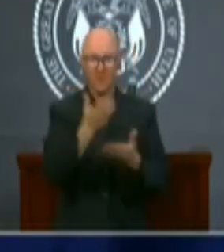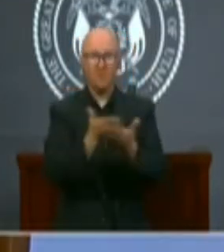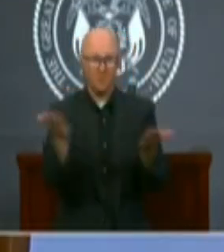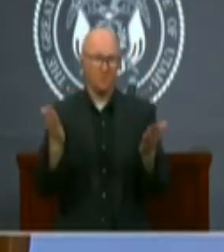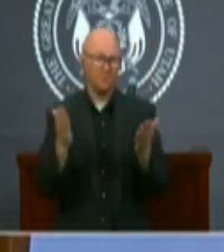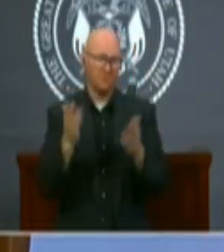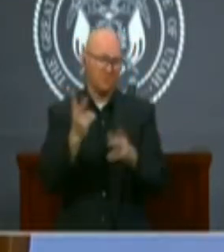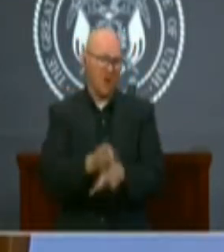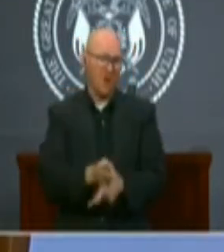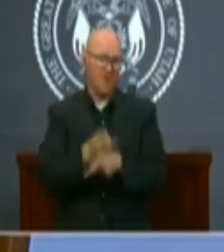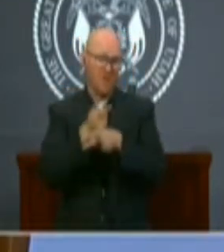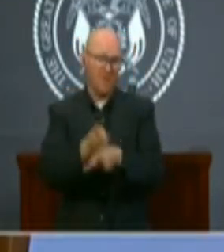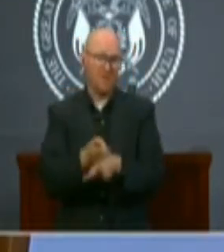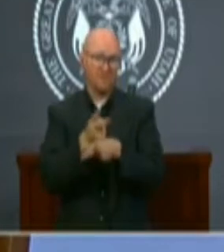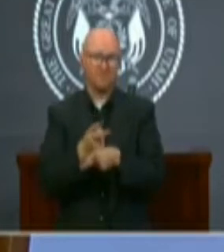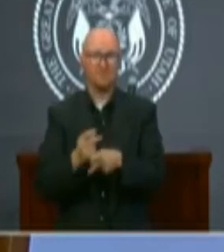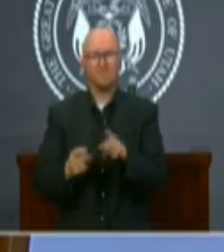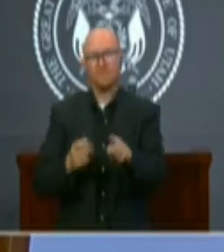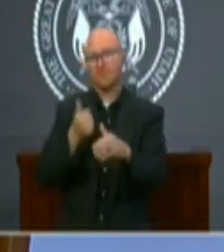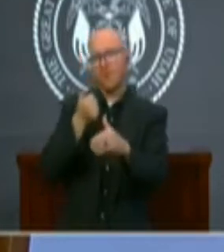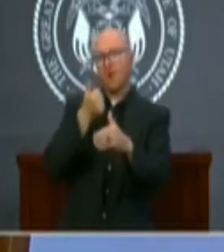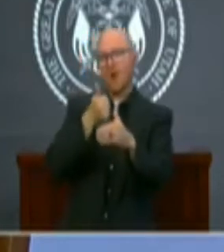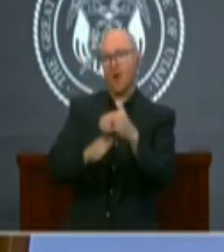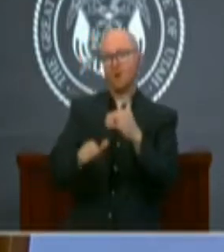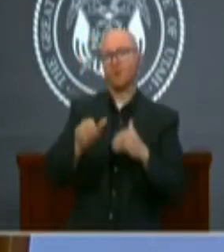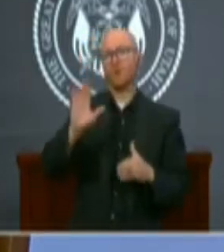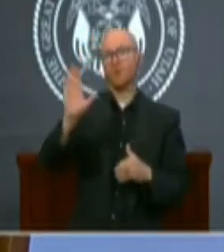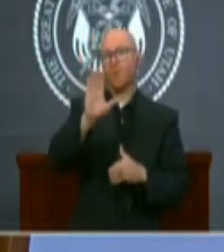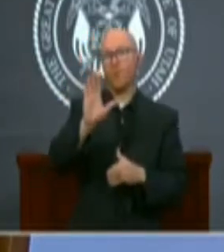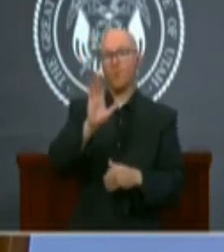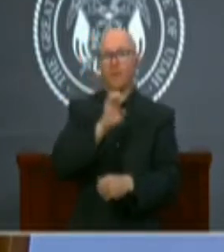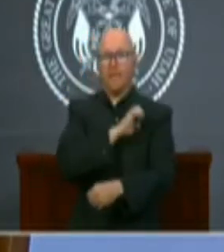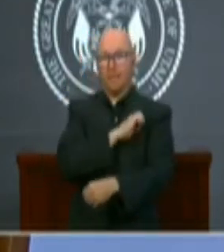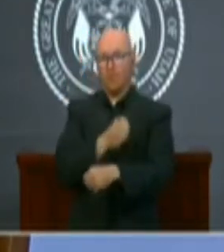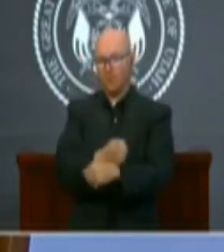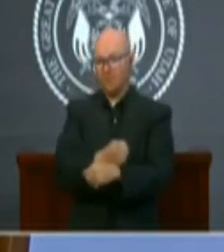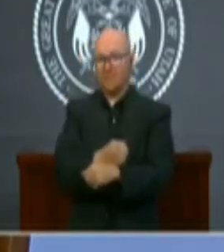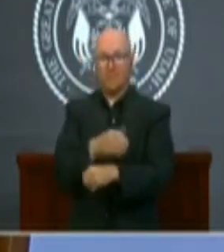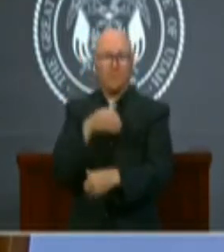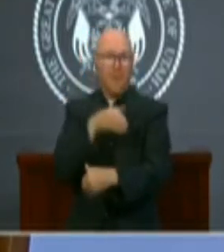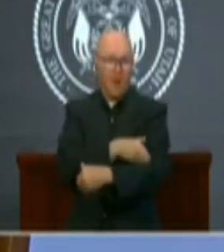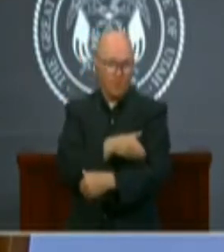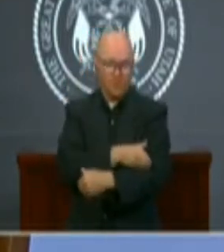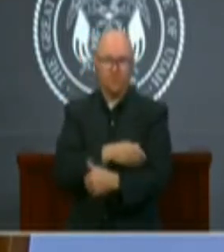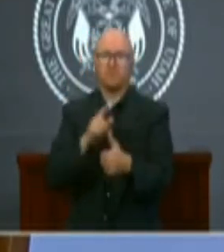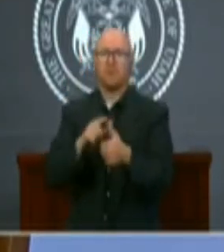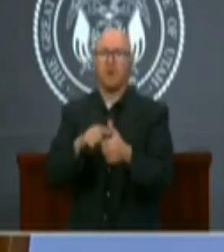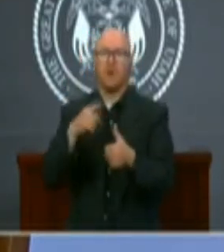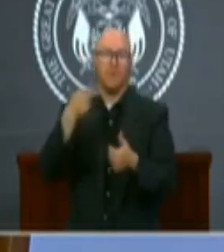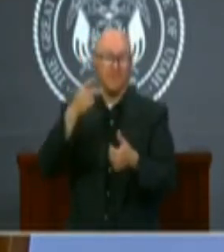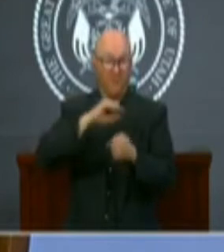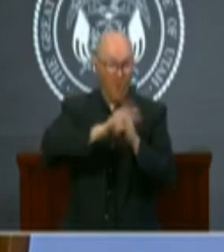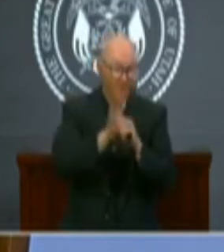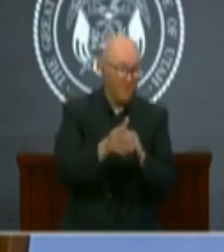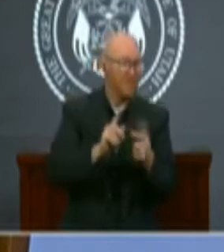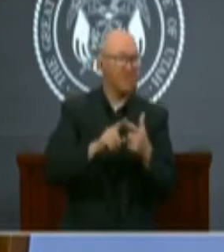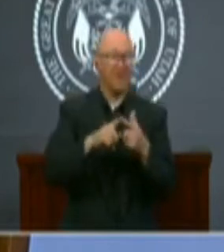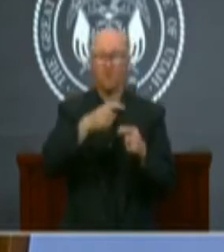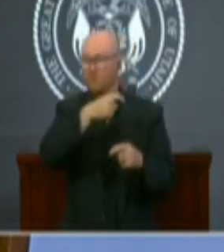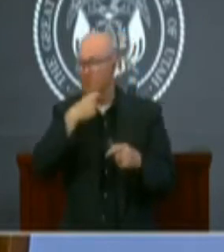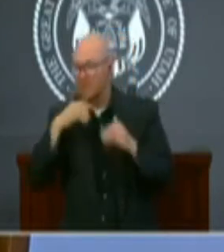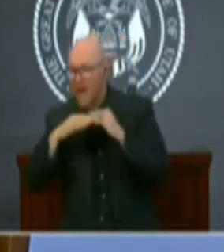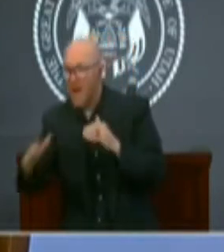clear, under your emergency powers that you enacted for a pandemic, for droughts, for floods, for fires,